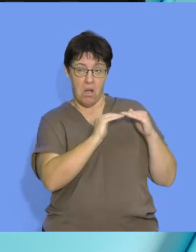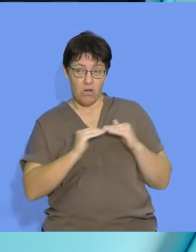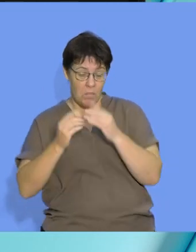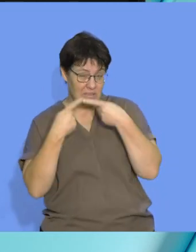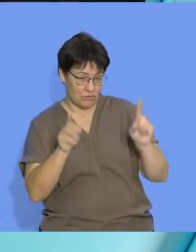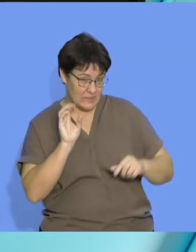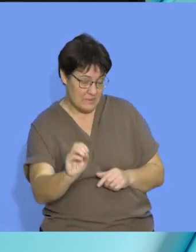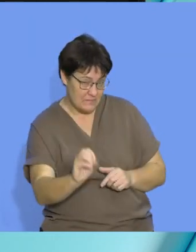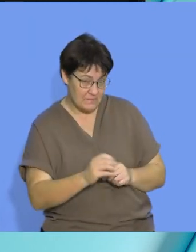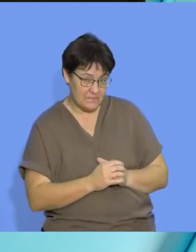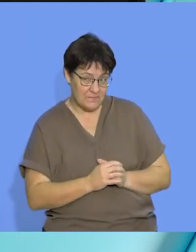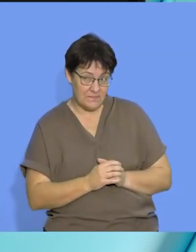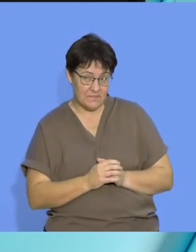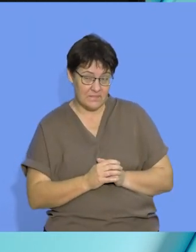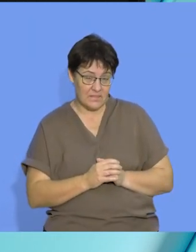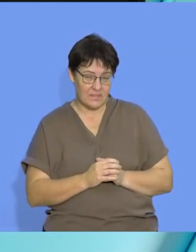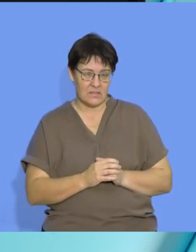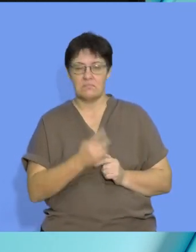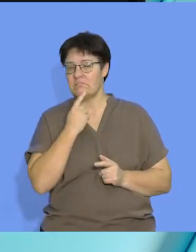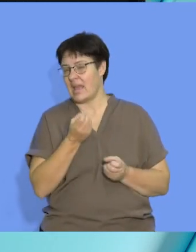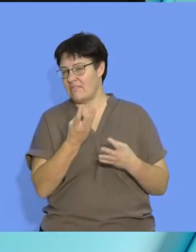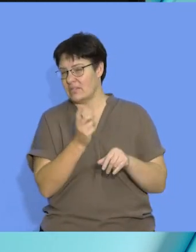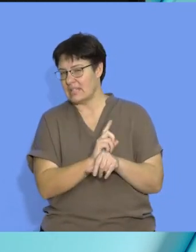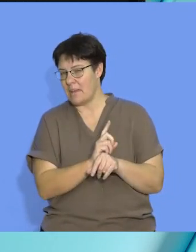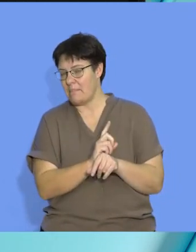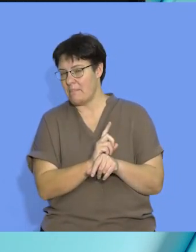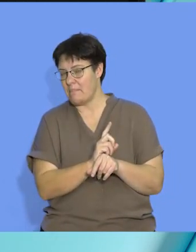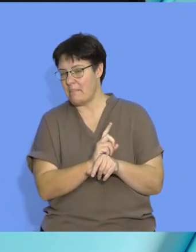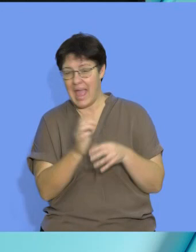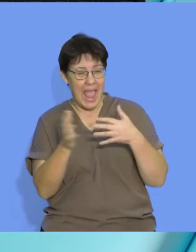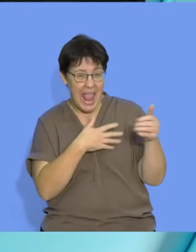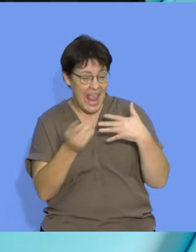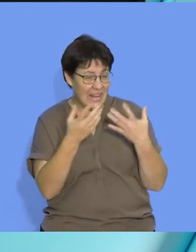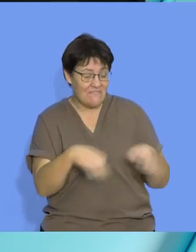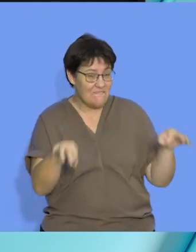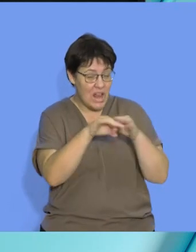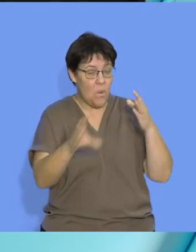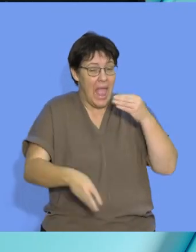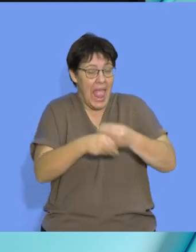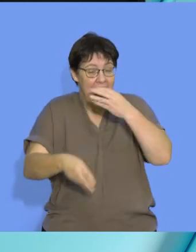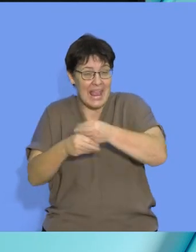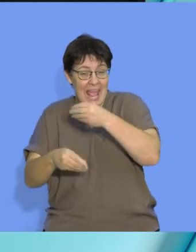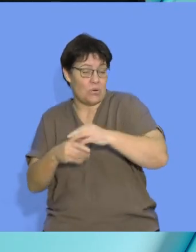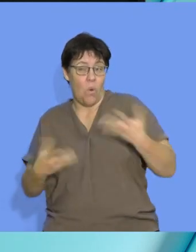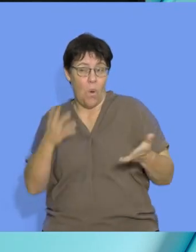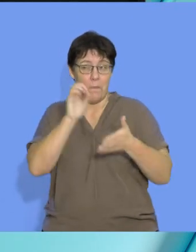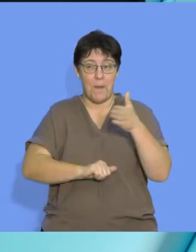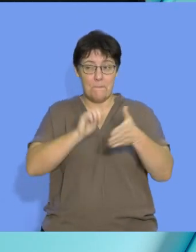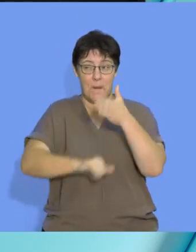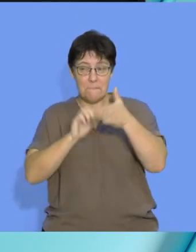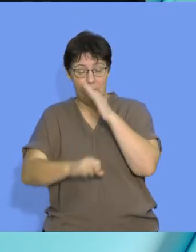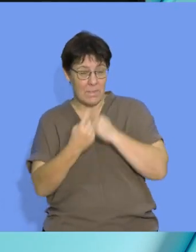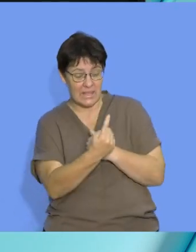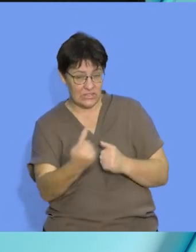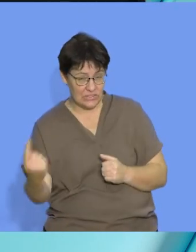pattern? I'm going to give you a couple of seconds. Is there any value that's being added or subtracted between each of these